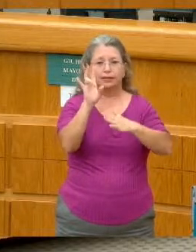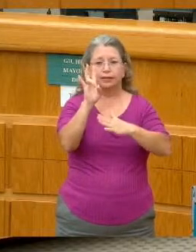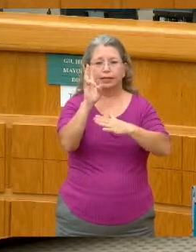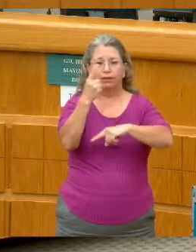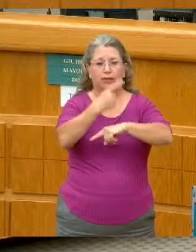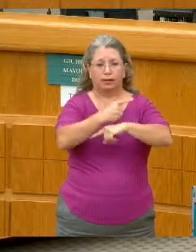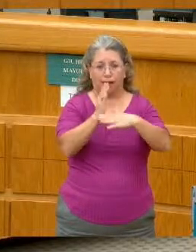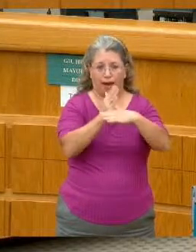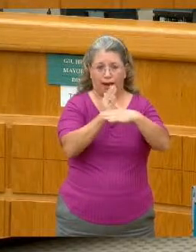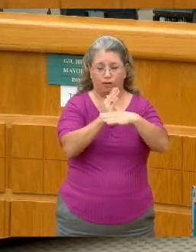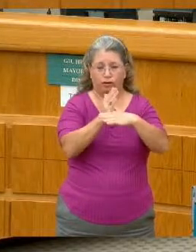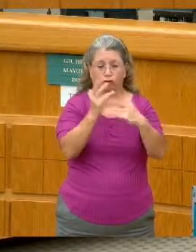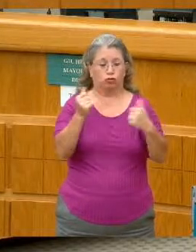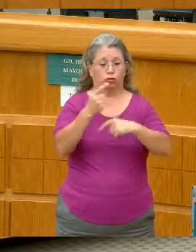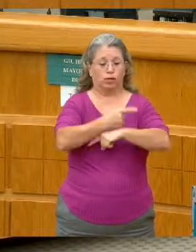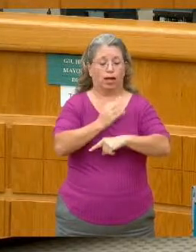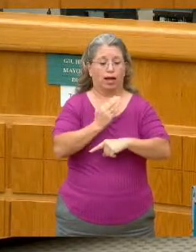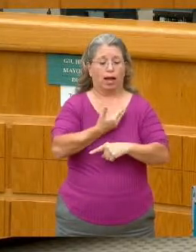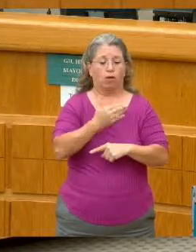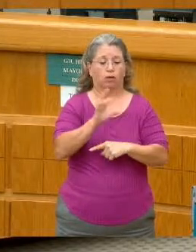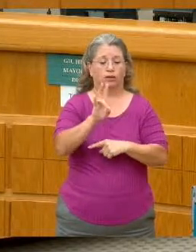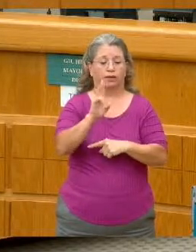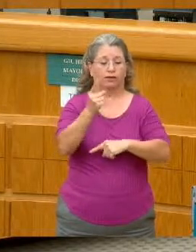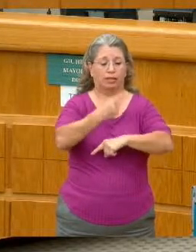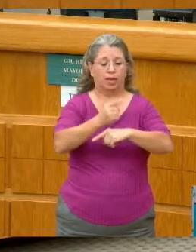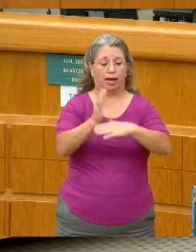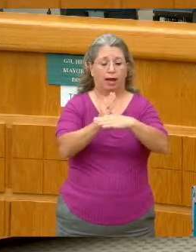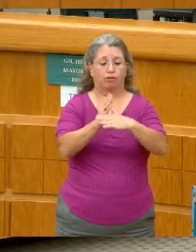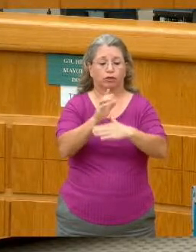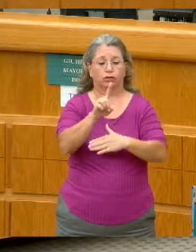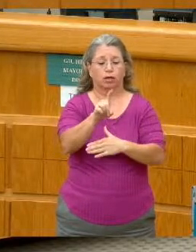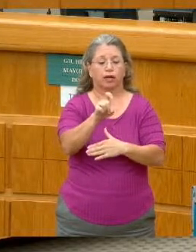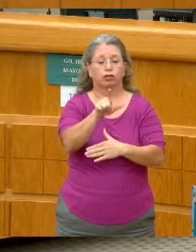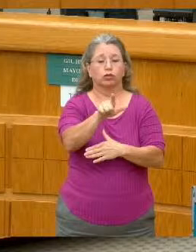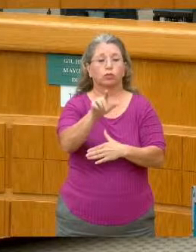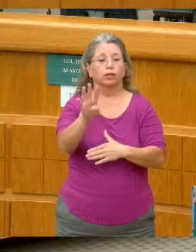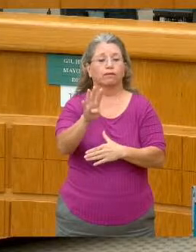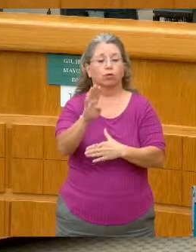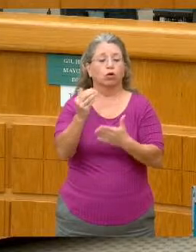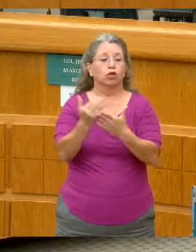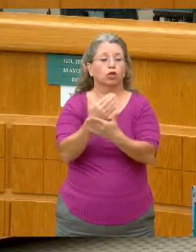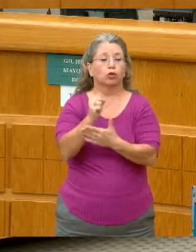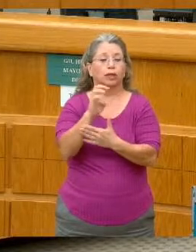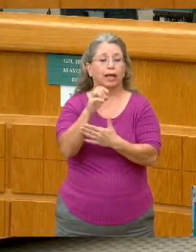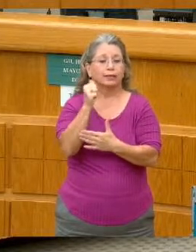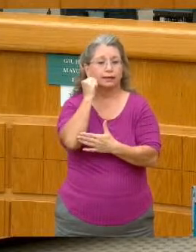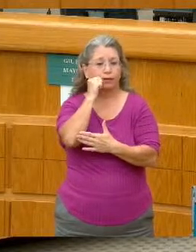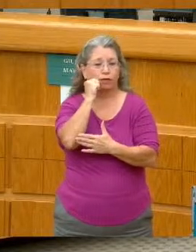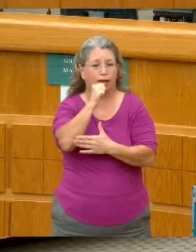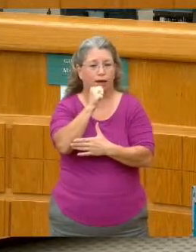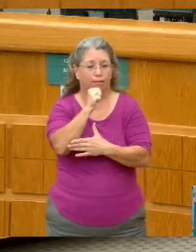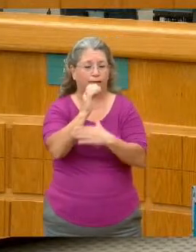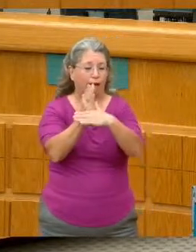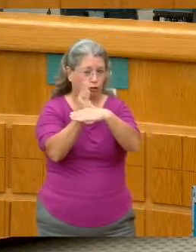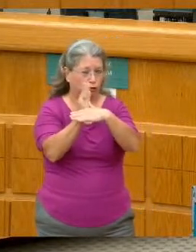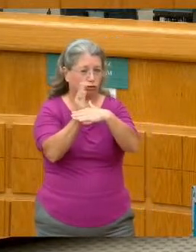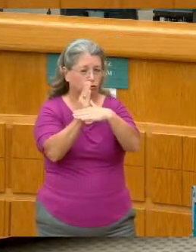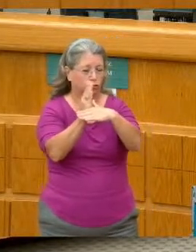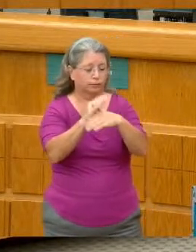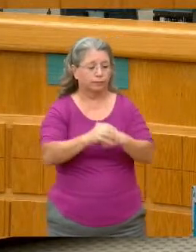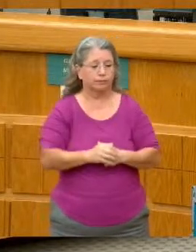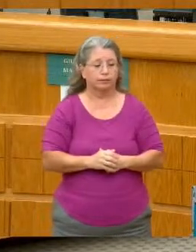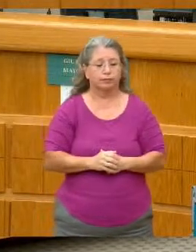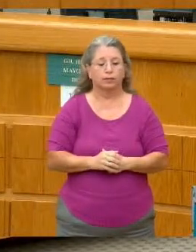the 7-day average is 124 new cases every day. That's what the average is based on the data. The last time